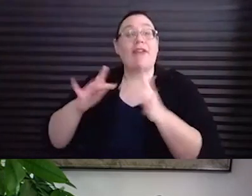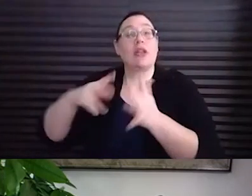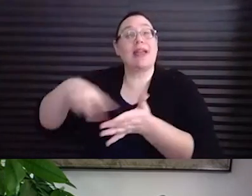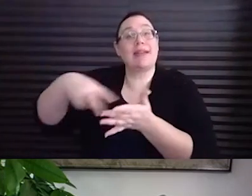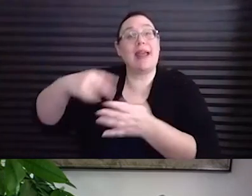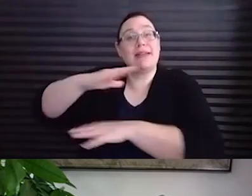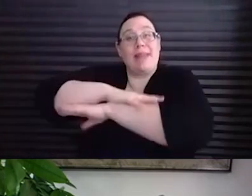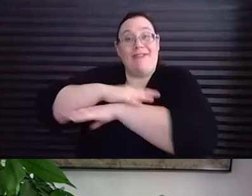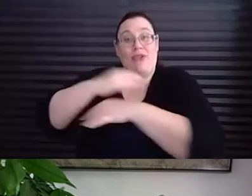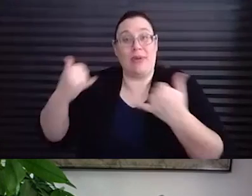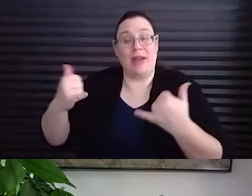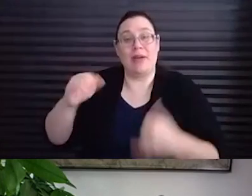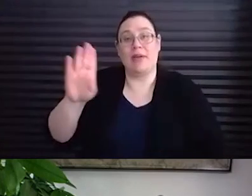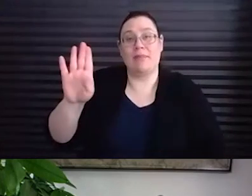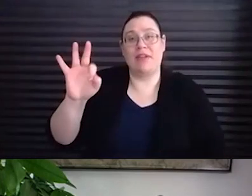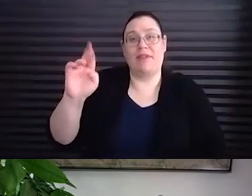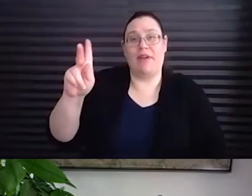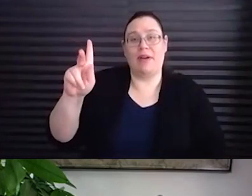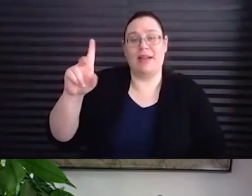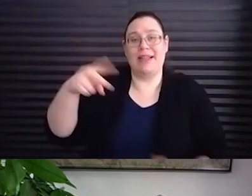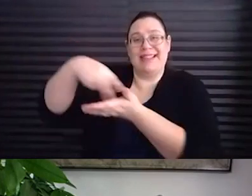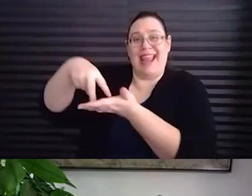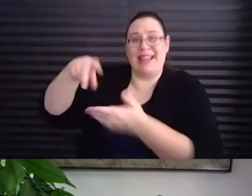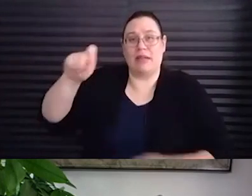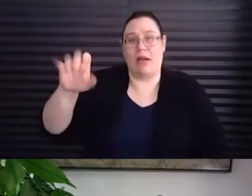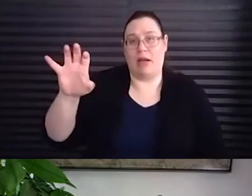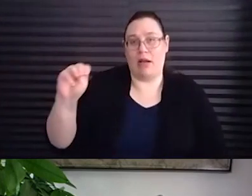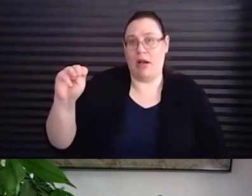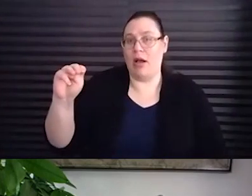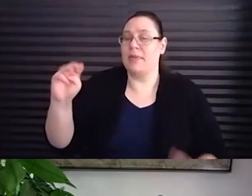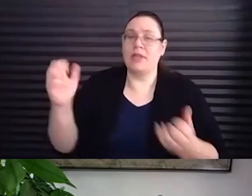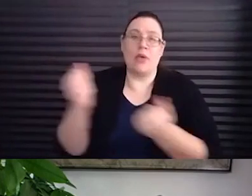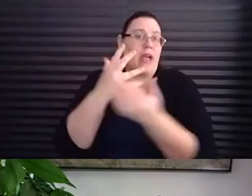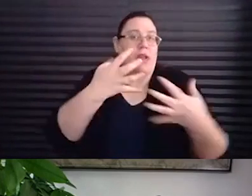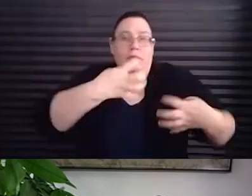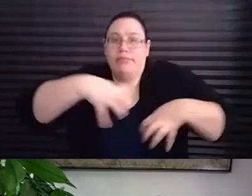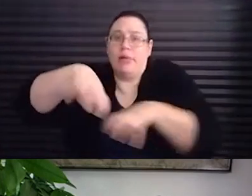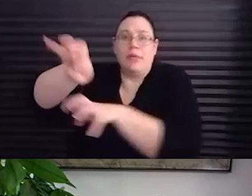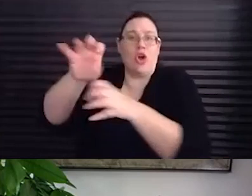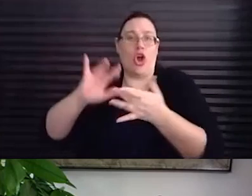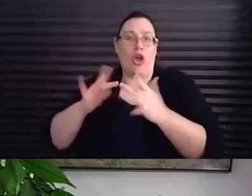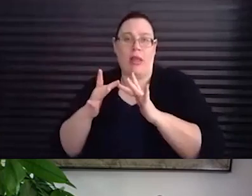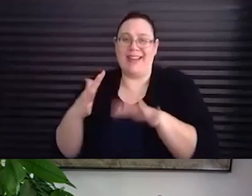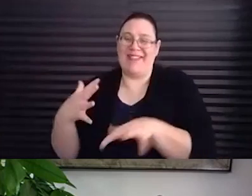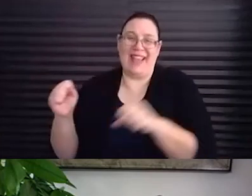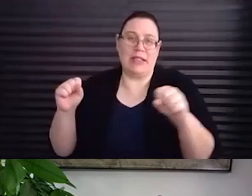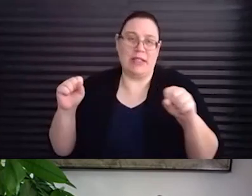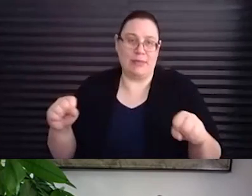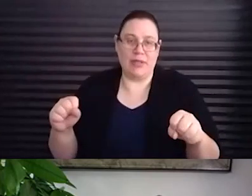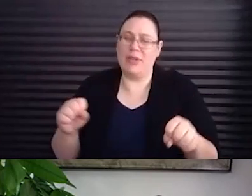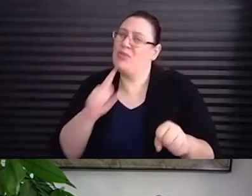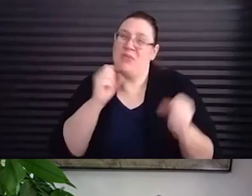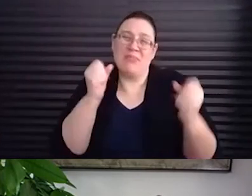now at bfunkdance.com. So it's just, we switched everything online as quickly as possible, as I'm sure so many other